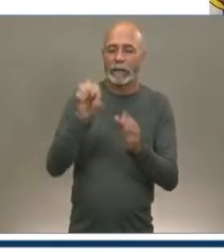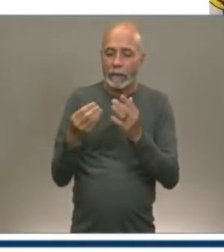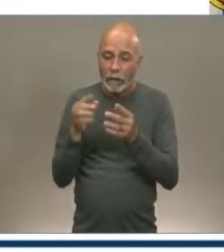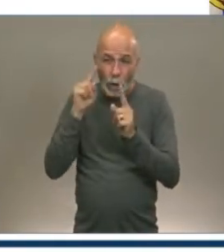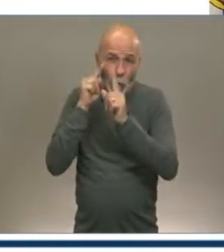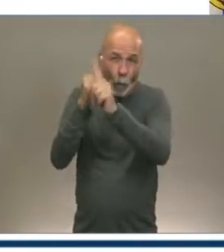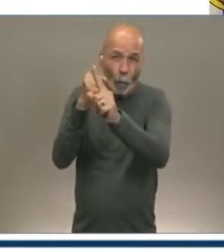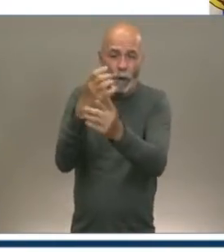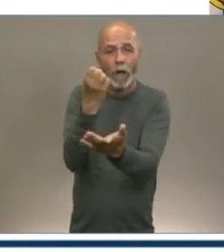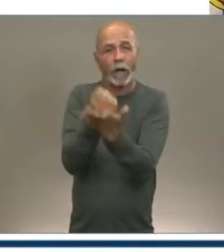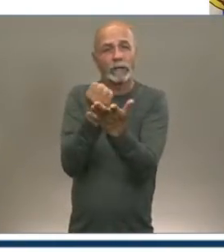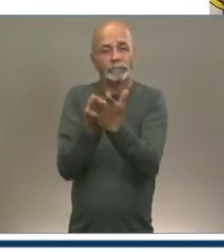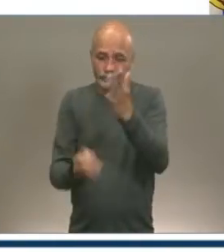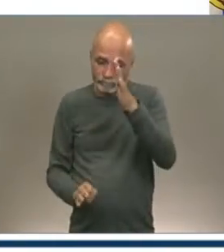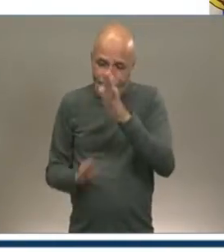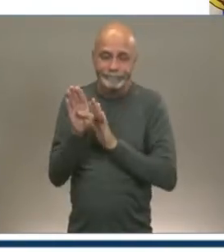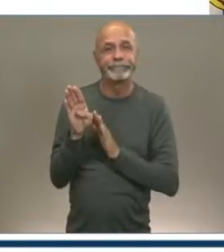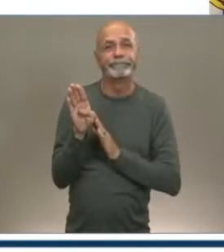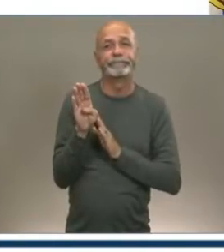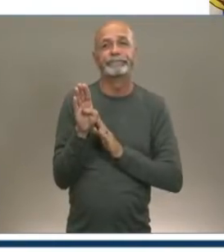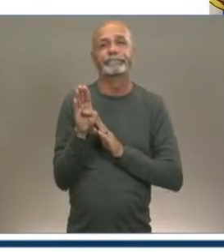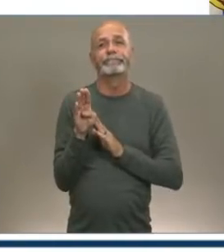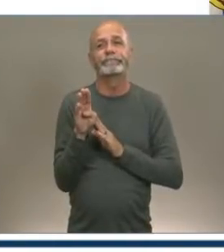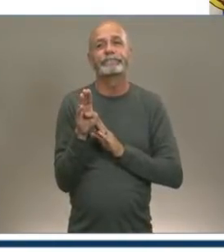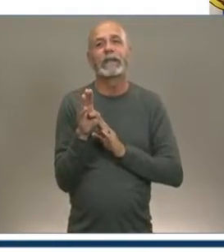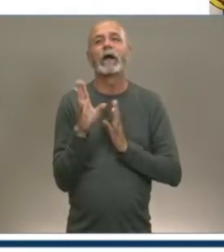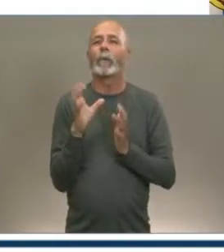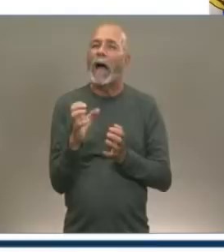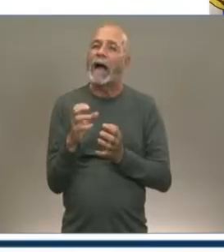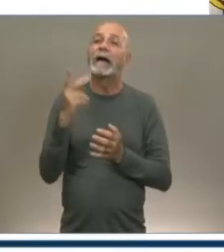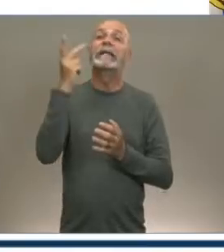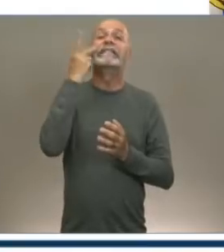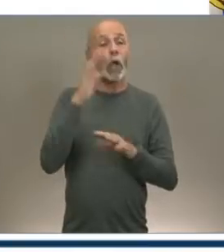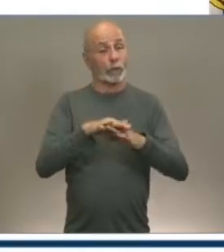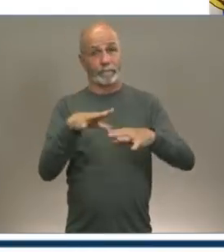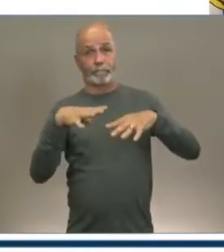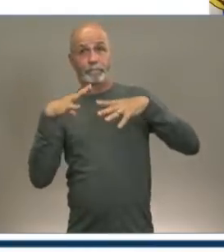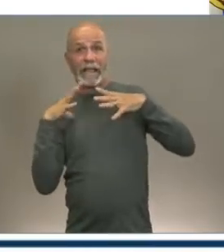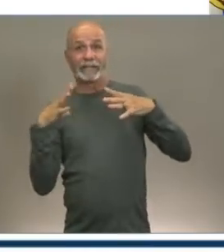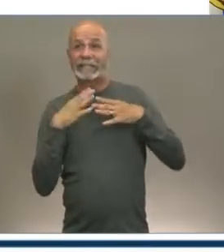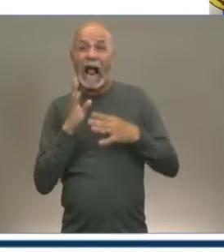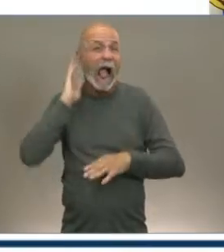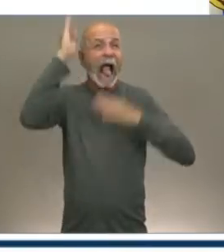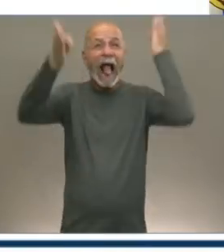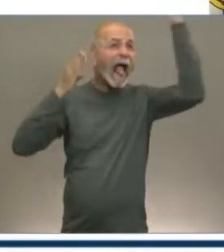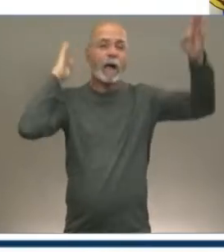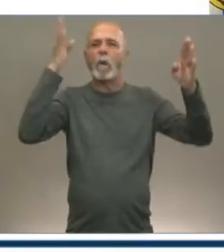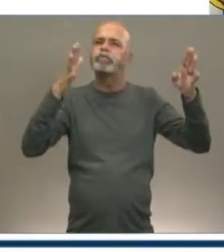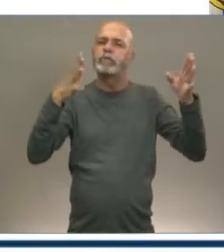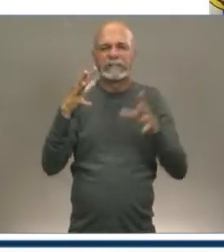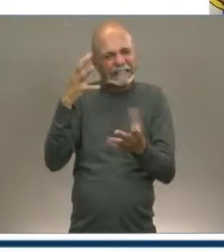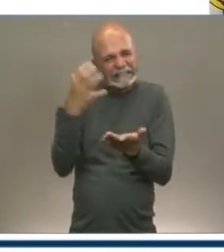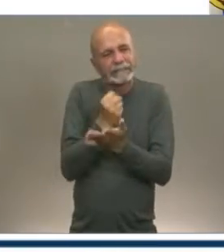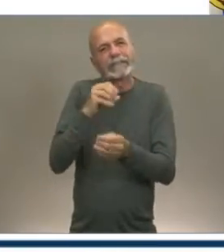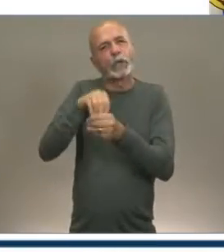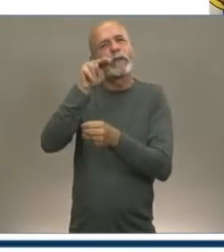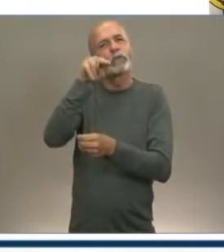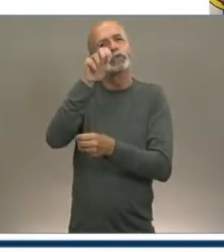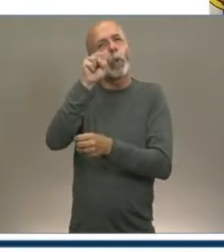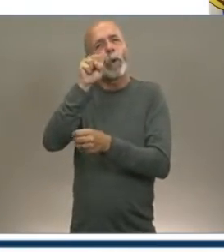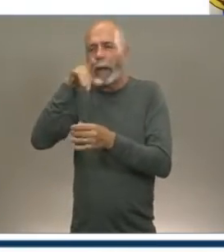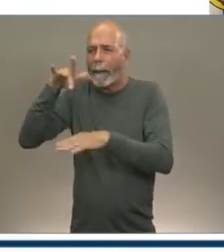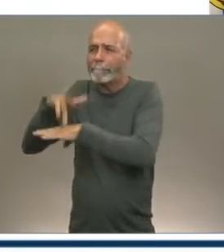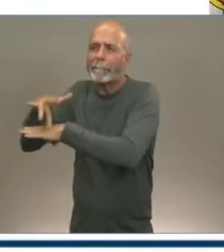local businesses and consider booking a staycation in Nova Scotia. Now, keeping with the reopening theme, this evening I'll